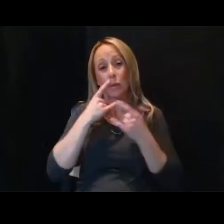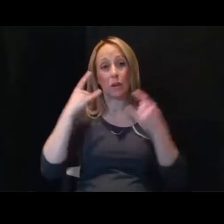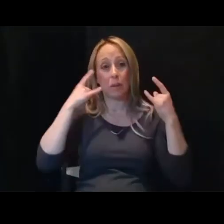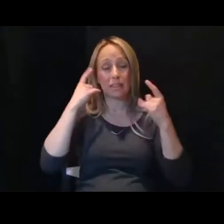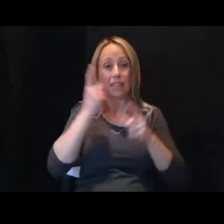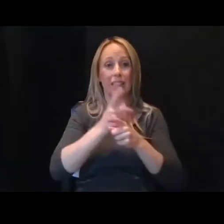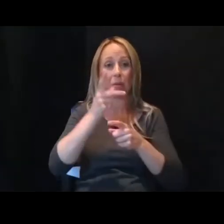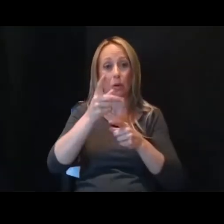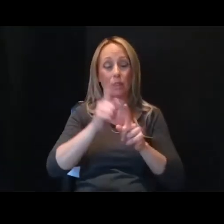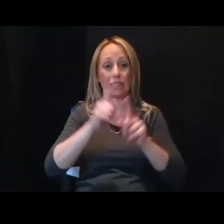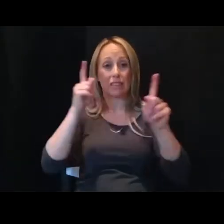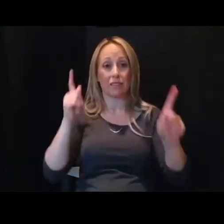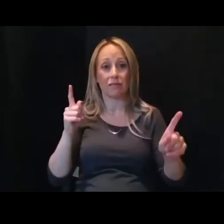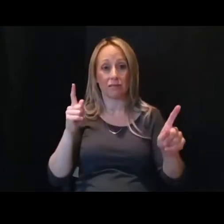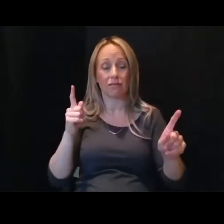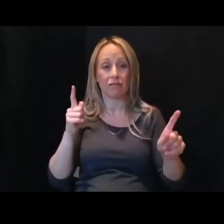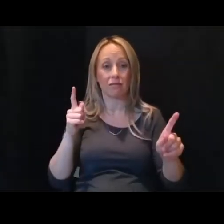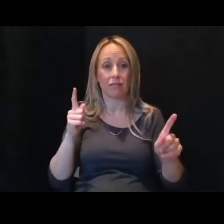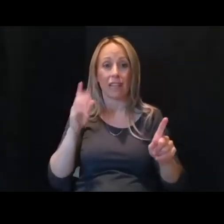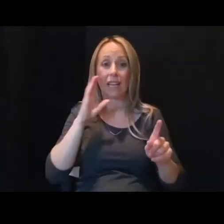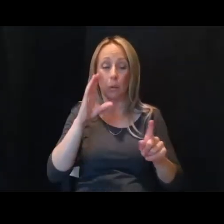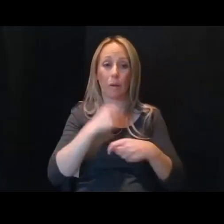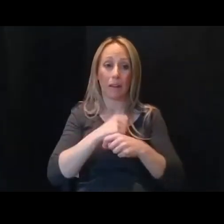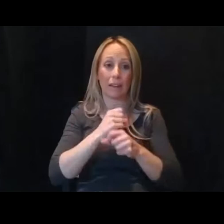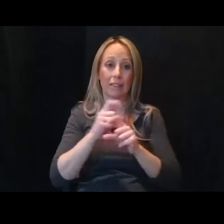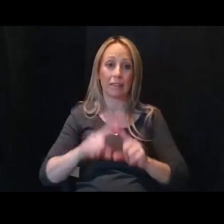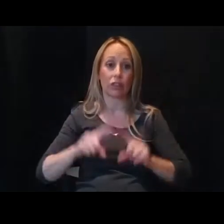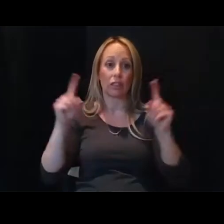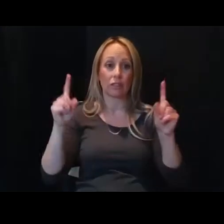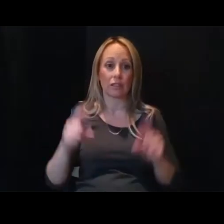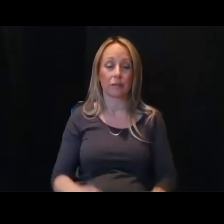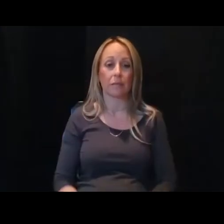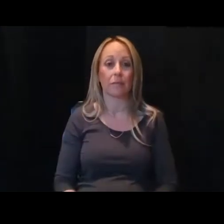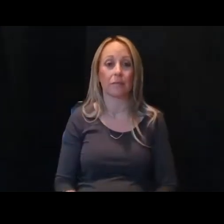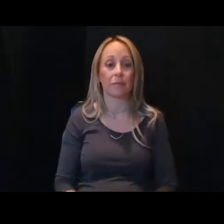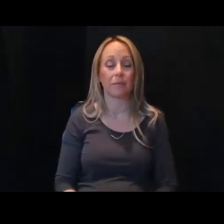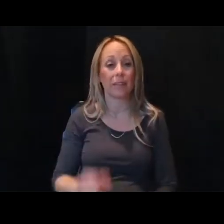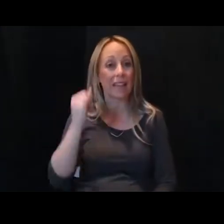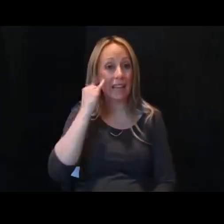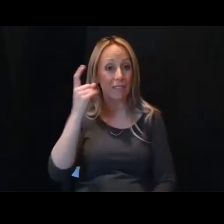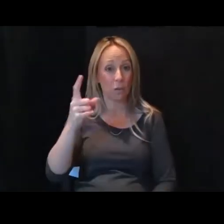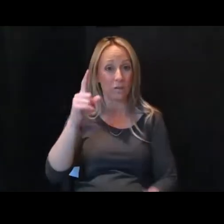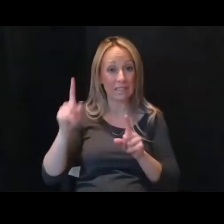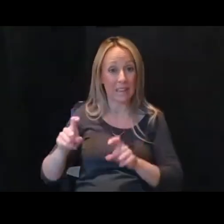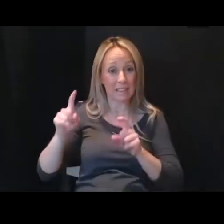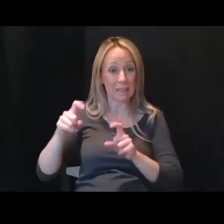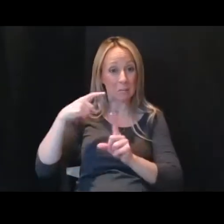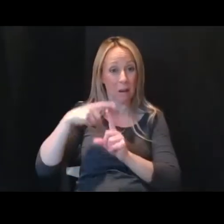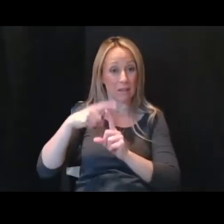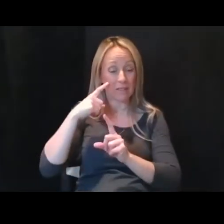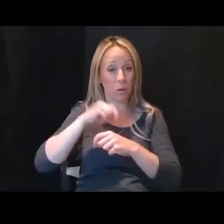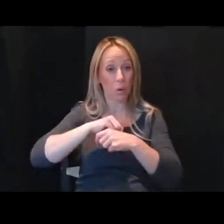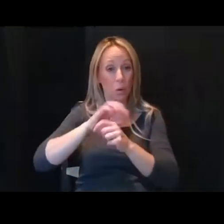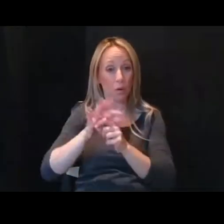others outside of your household. It will make the difference. If you've tested positive for COVID-19, you